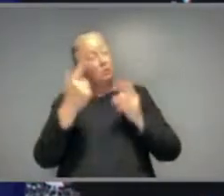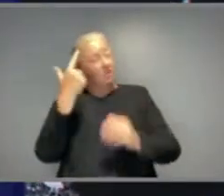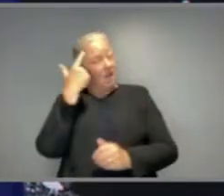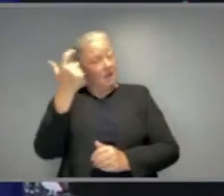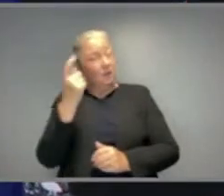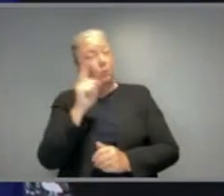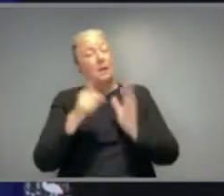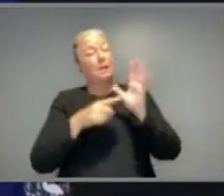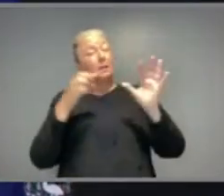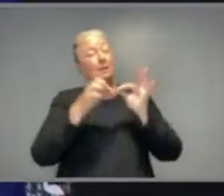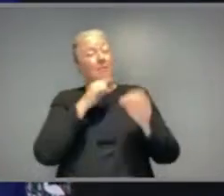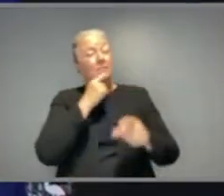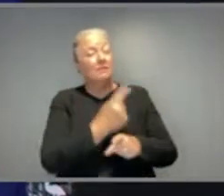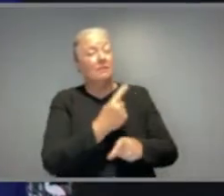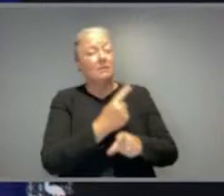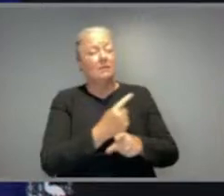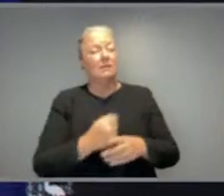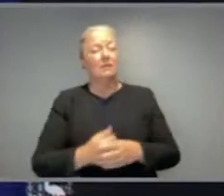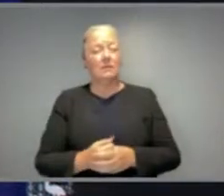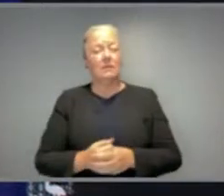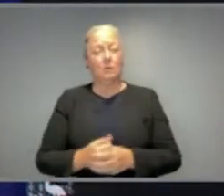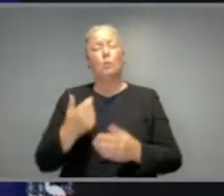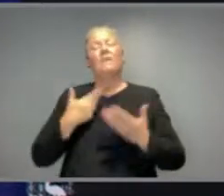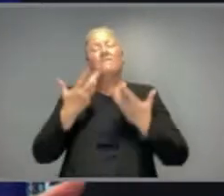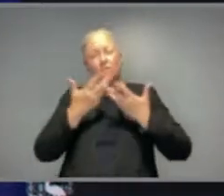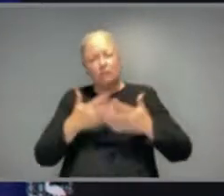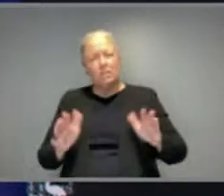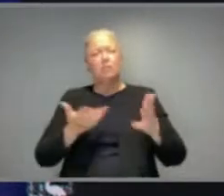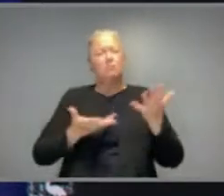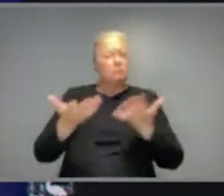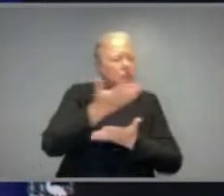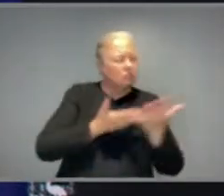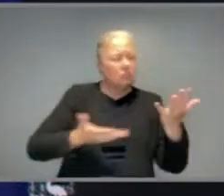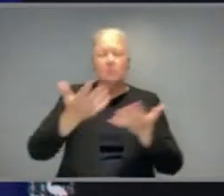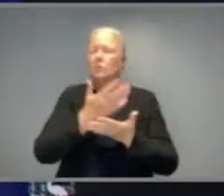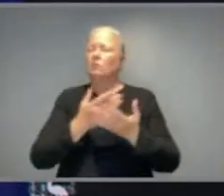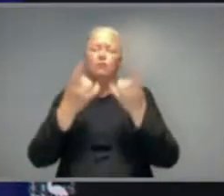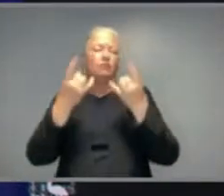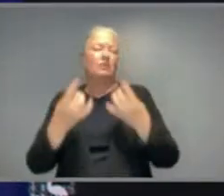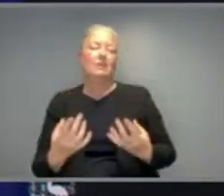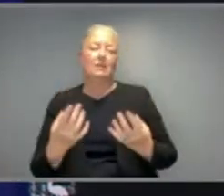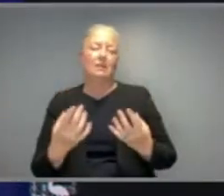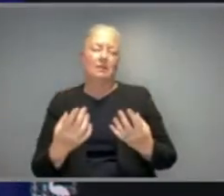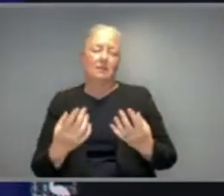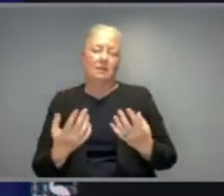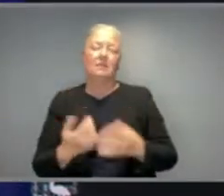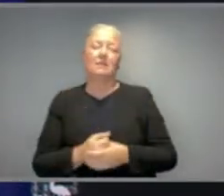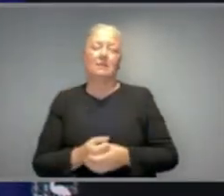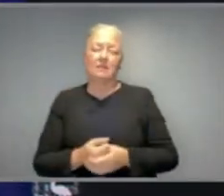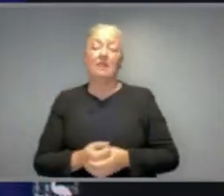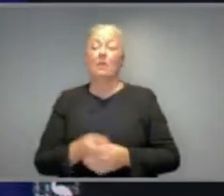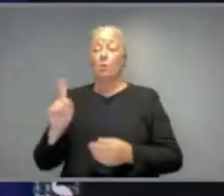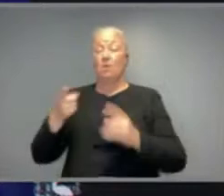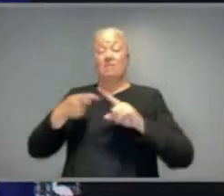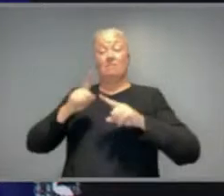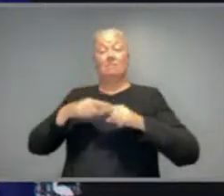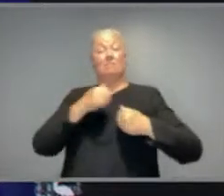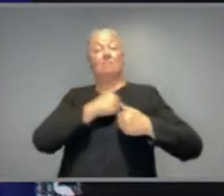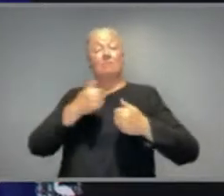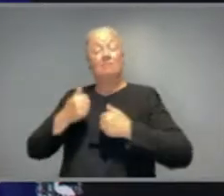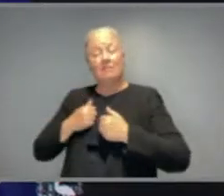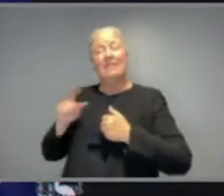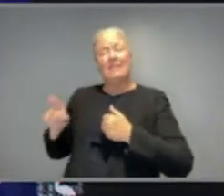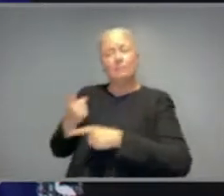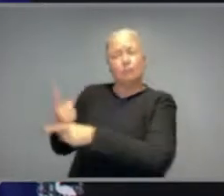incentives the government has been considered through Operation COVID Shield are matters that General Frewen has been looking at, but that it